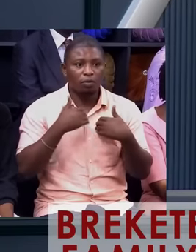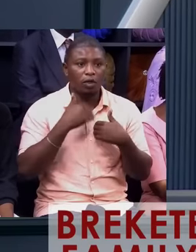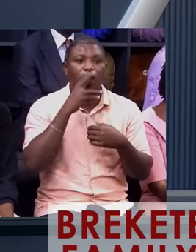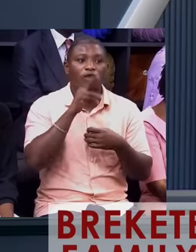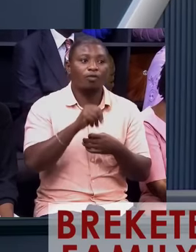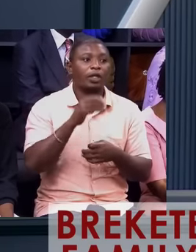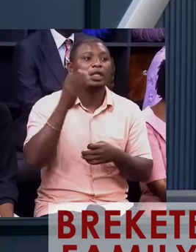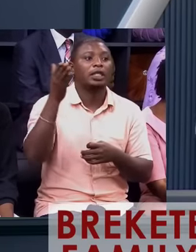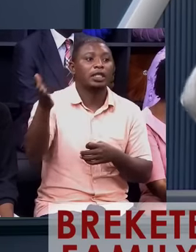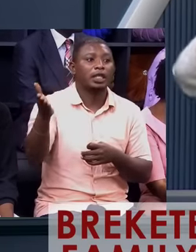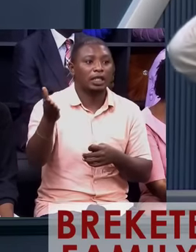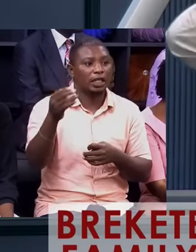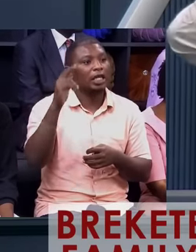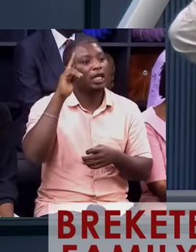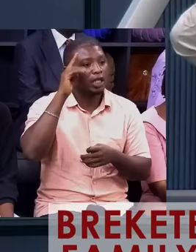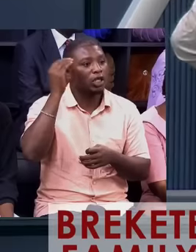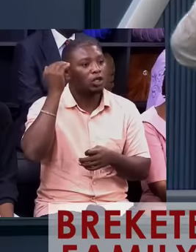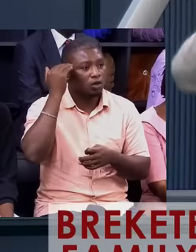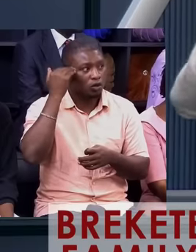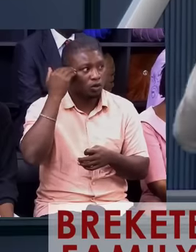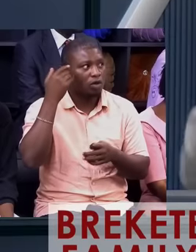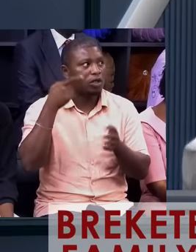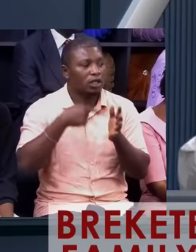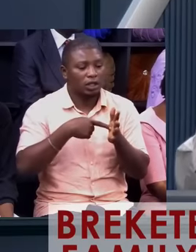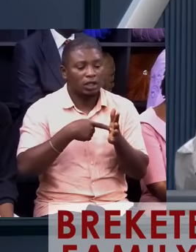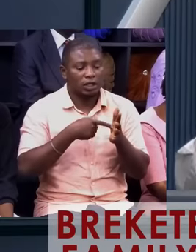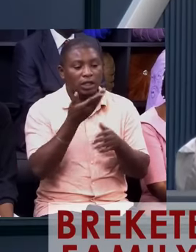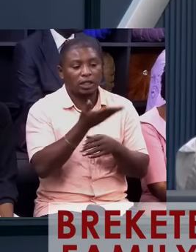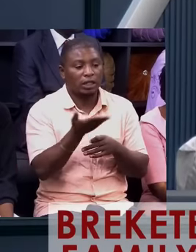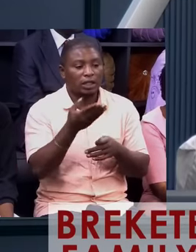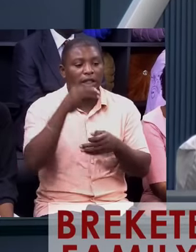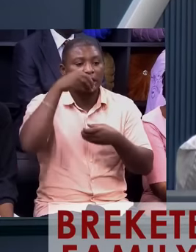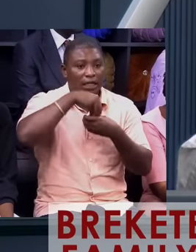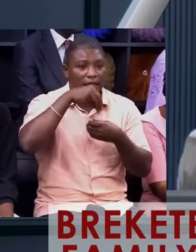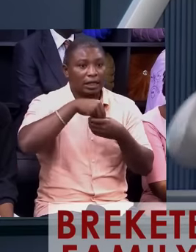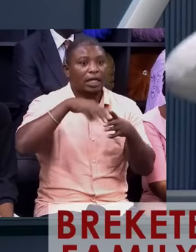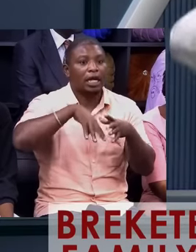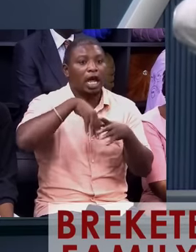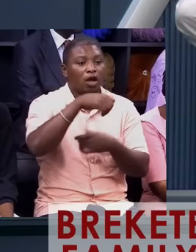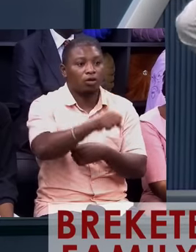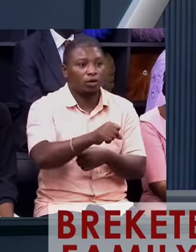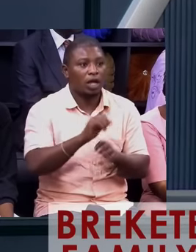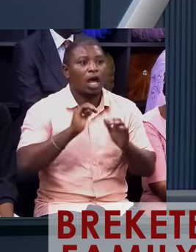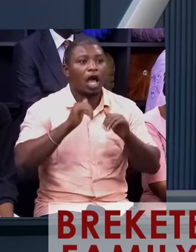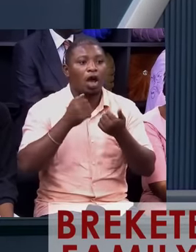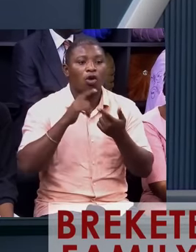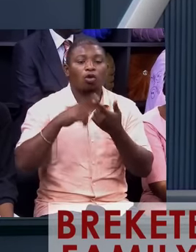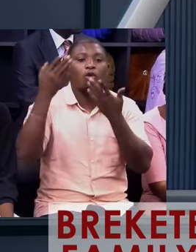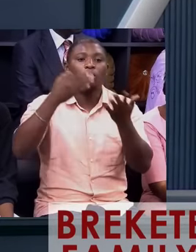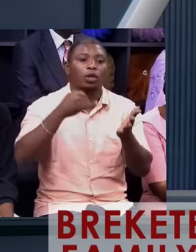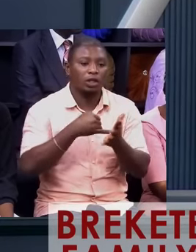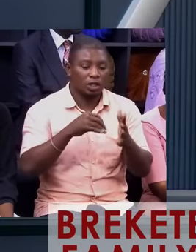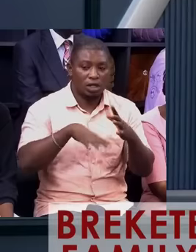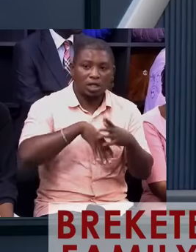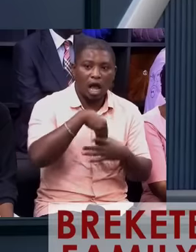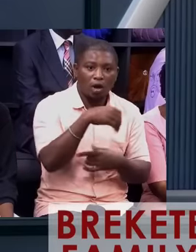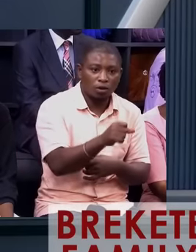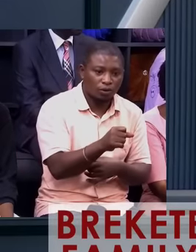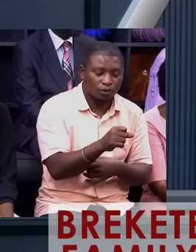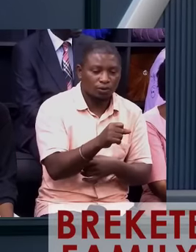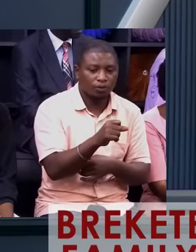been there he knows this thing inside out how to bring it